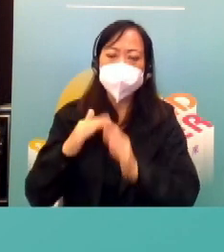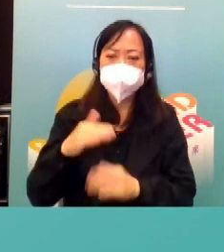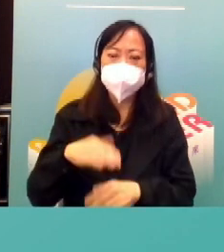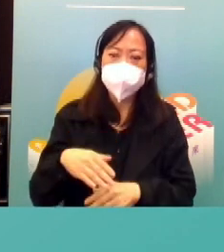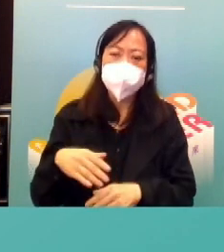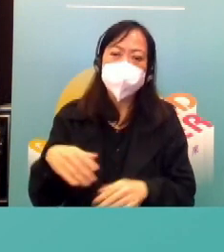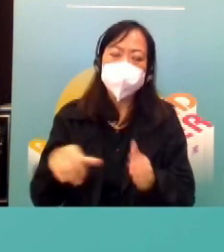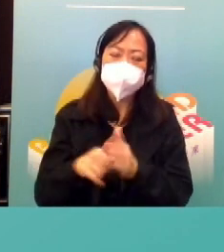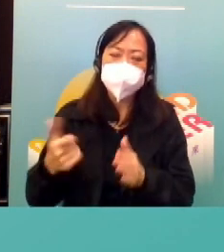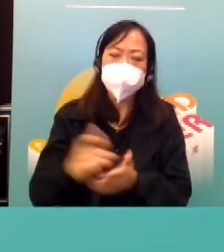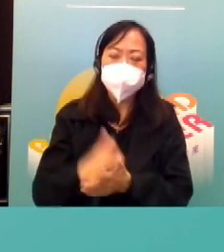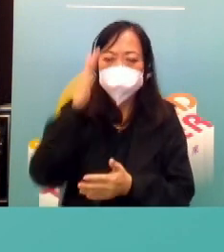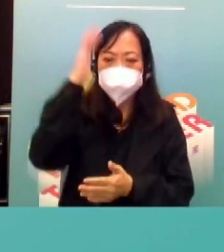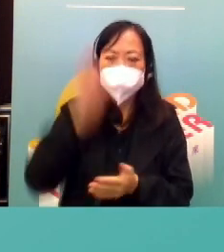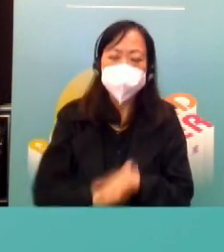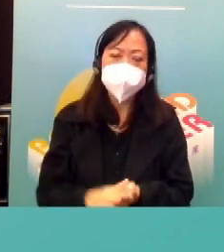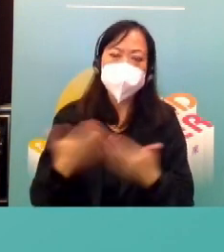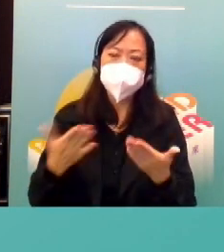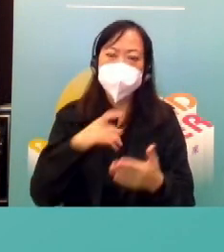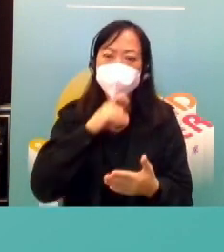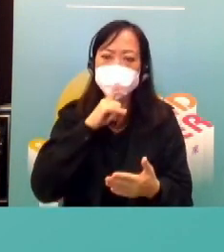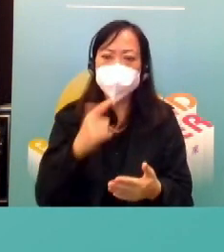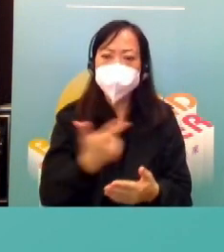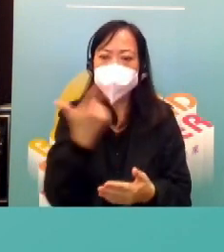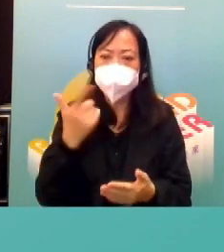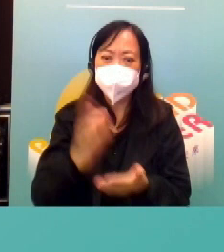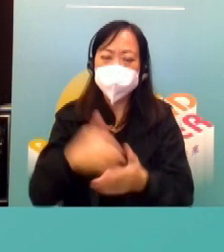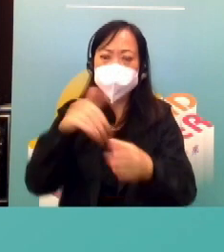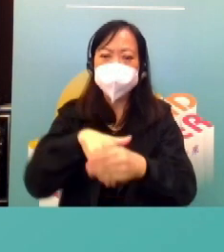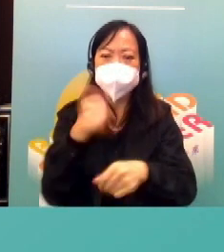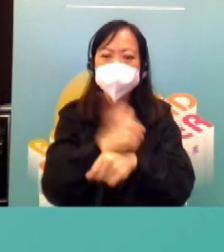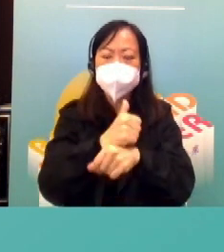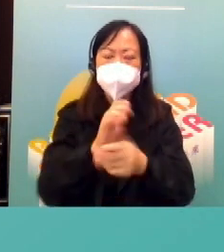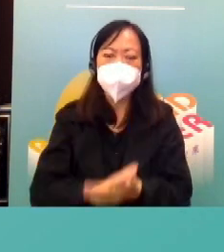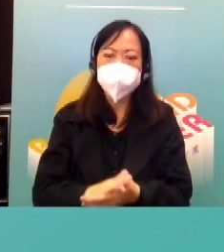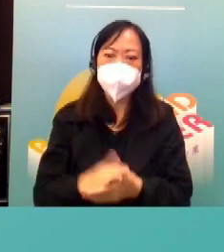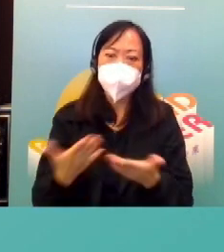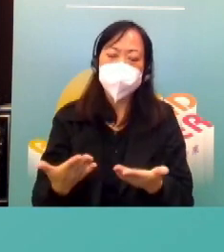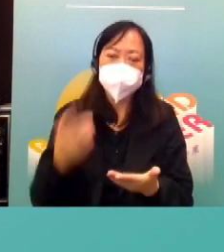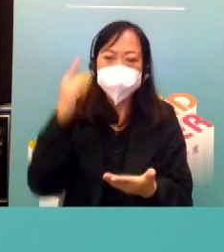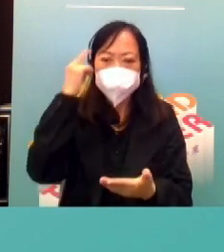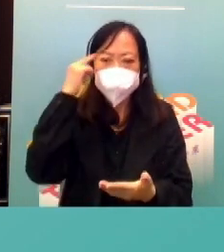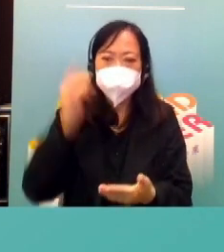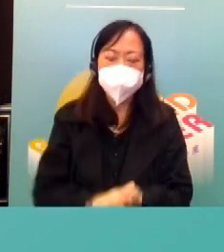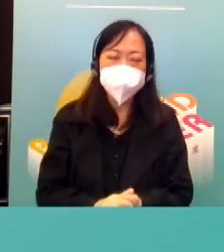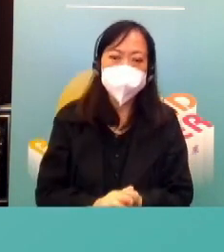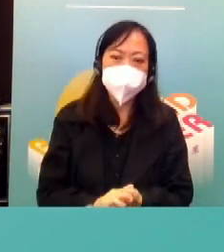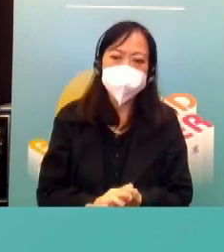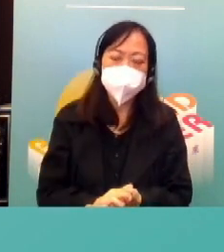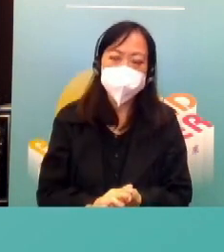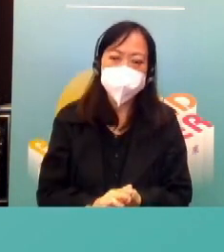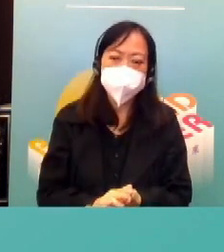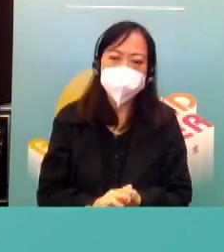attractive investment opportunities. So I just wanted to take the next 5 to 10 minutes to tell you a little bit about